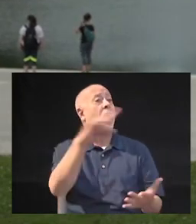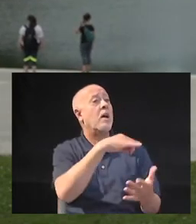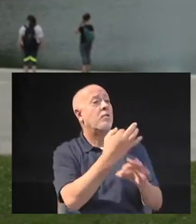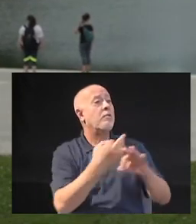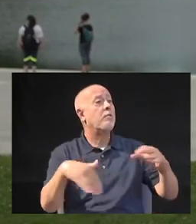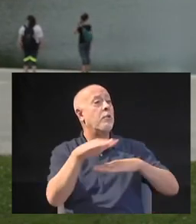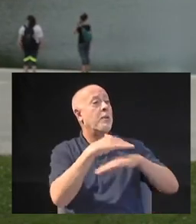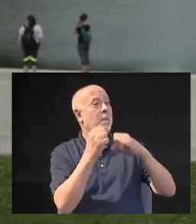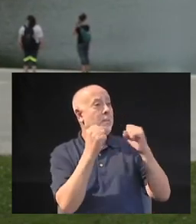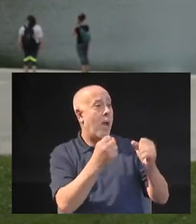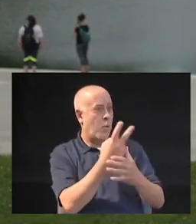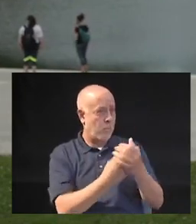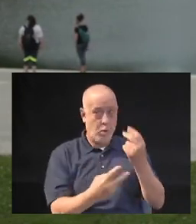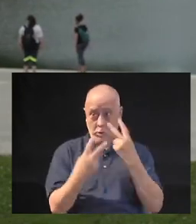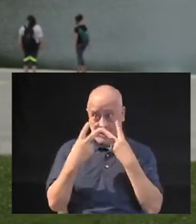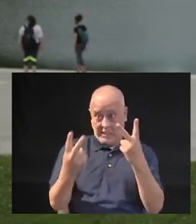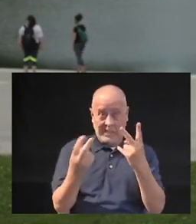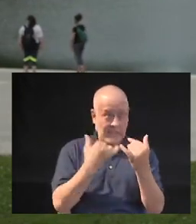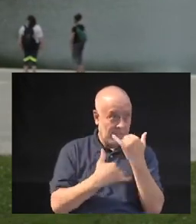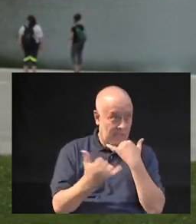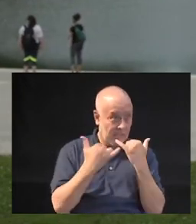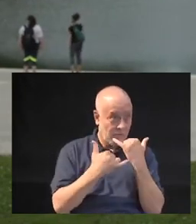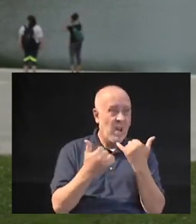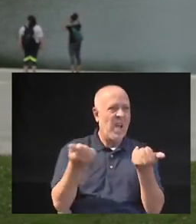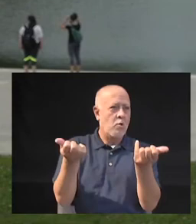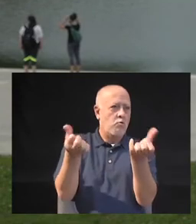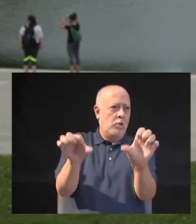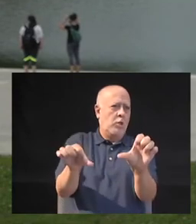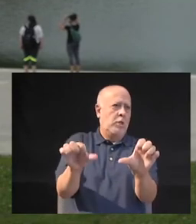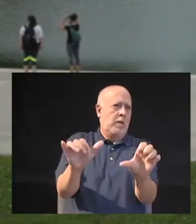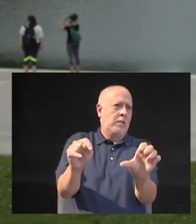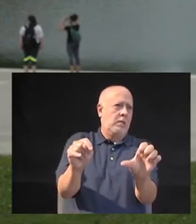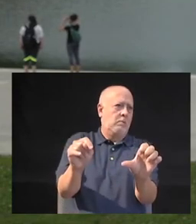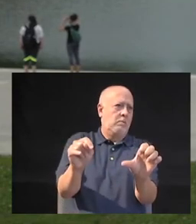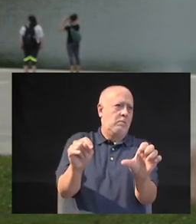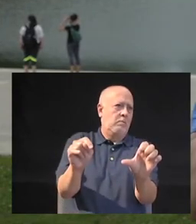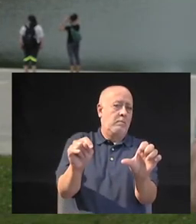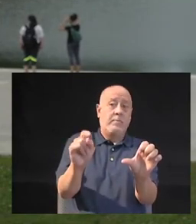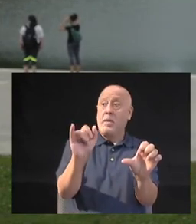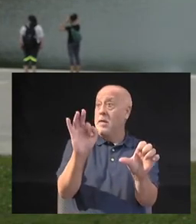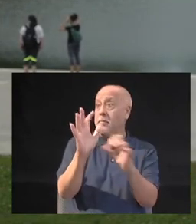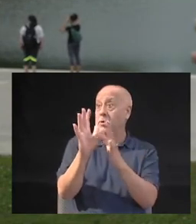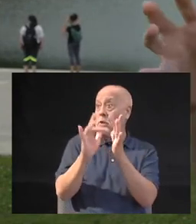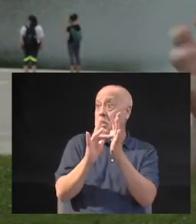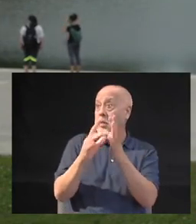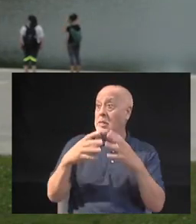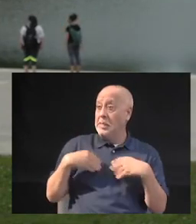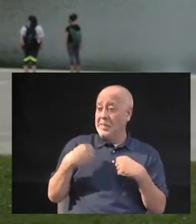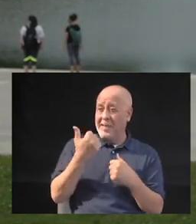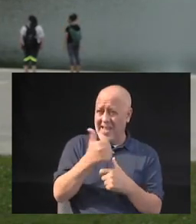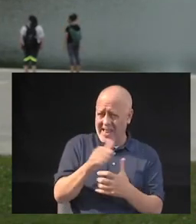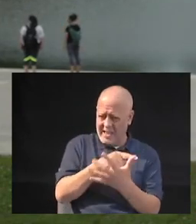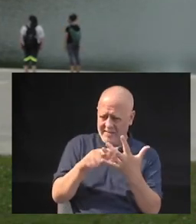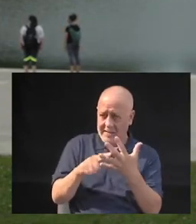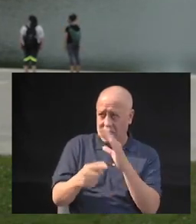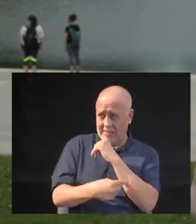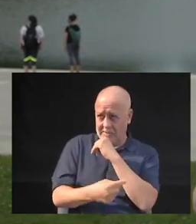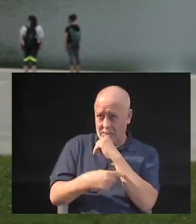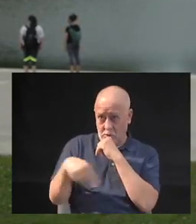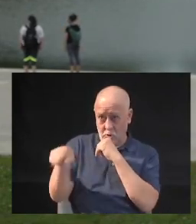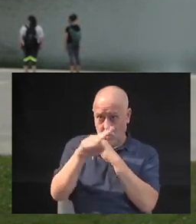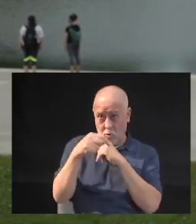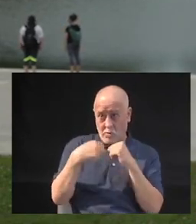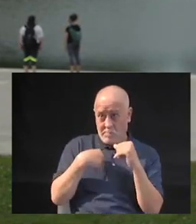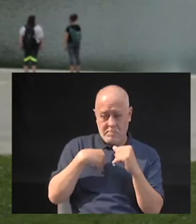the power to both see it and reject it. Now, if Jesus accepts any one of these temptations, you and